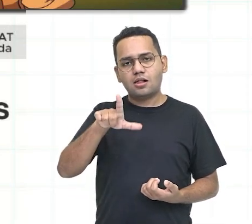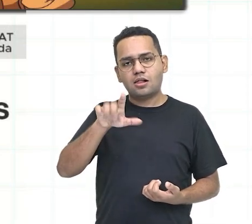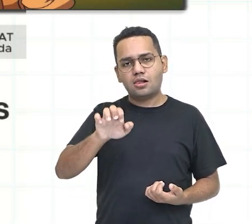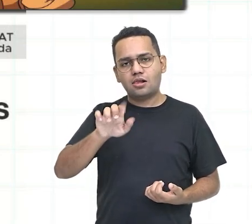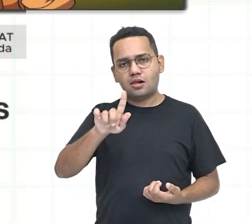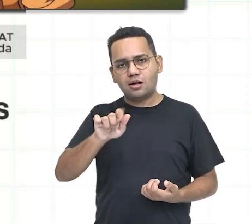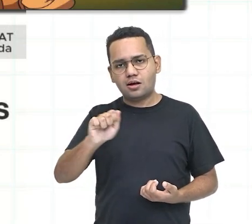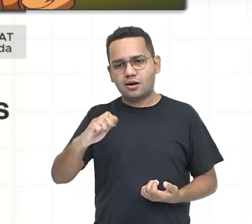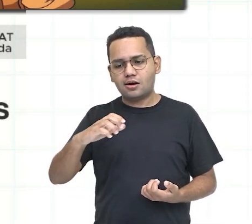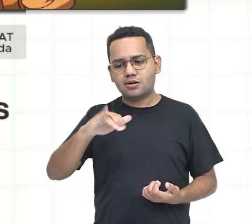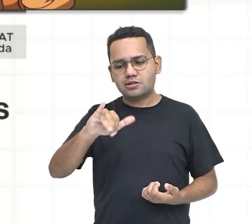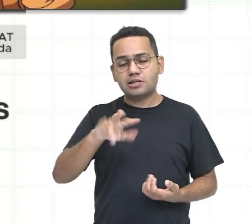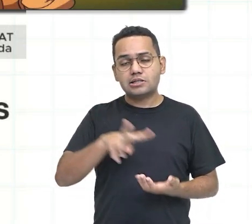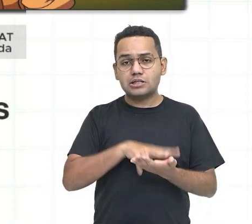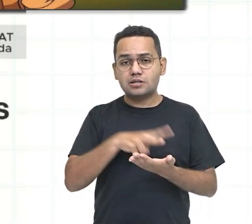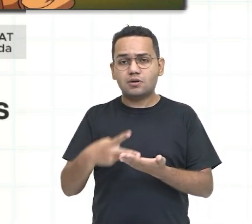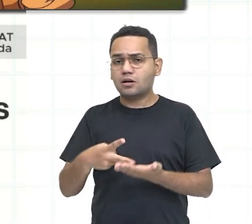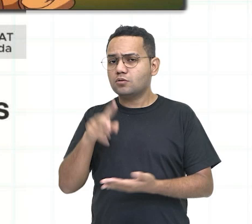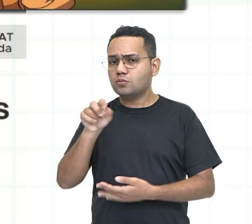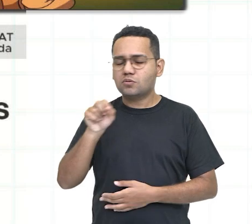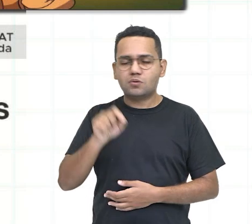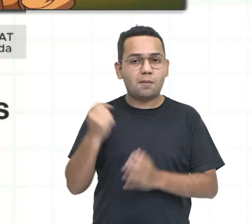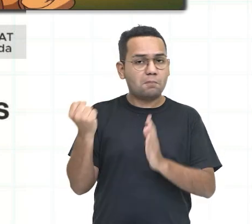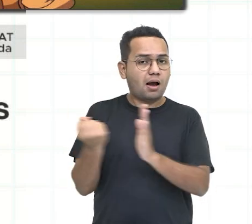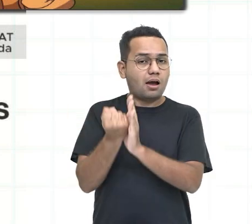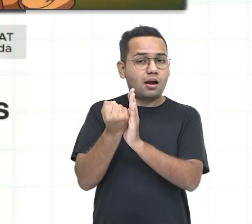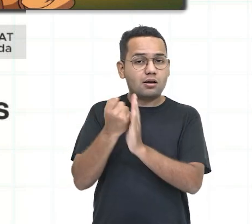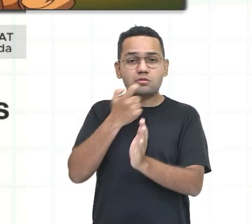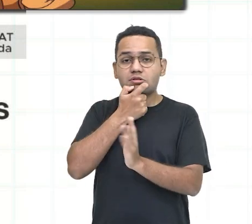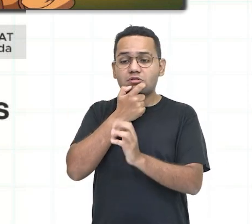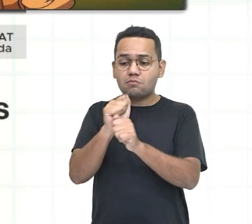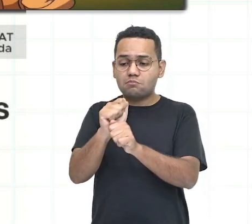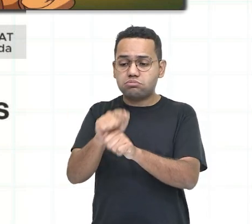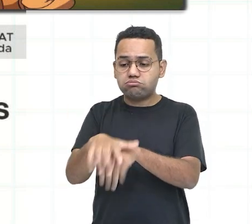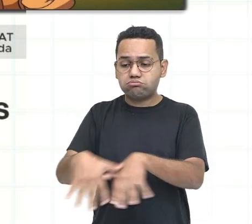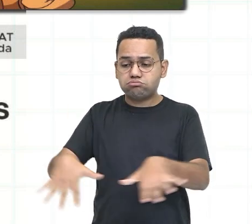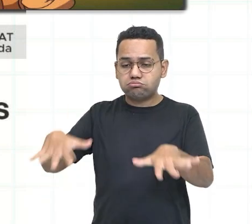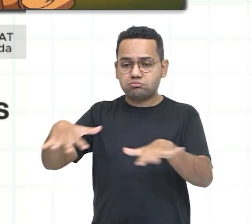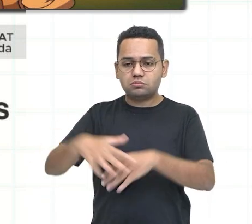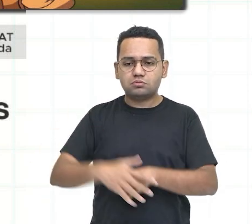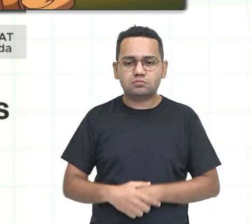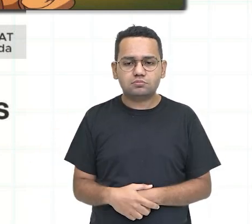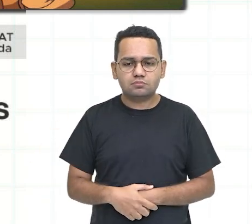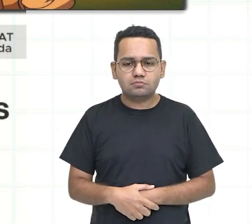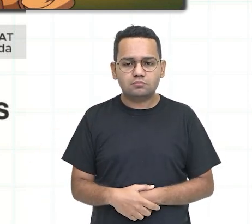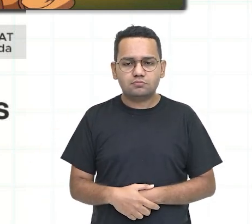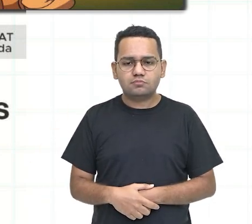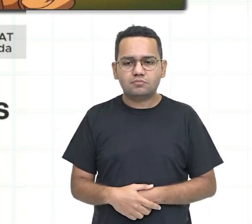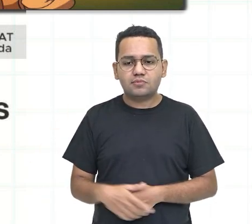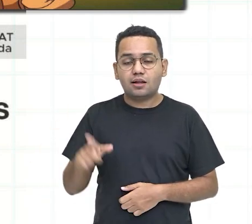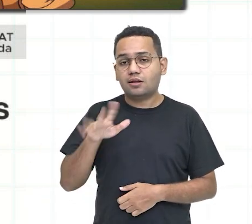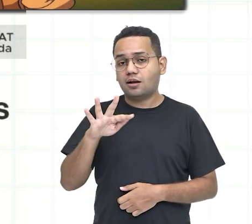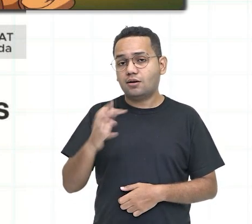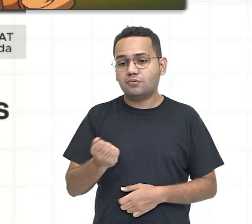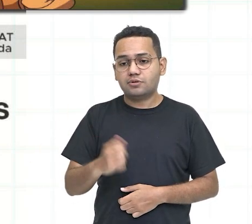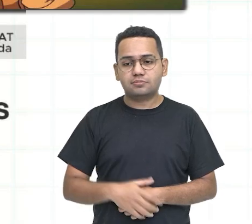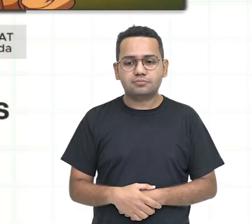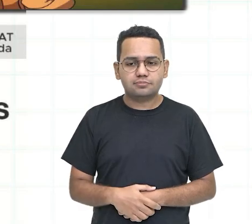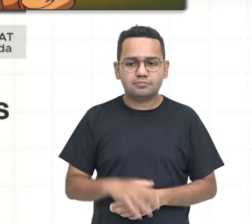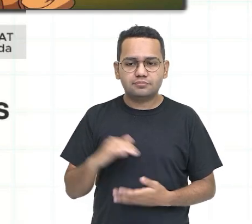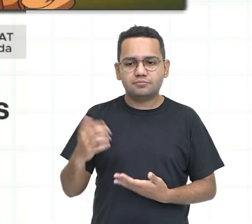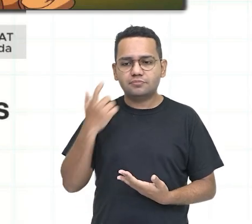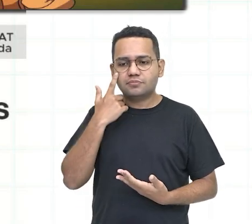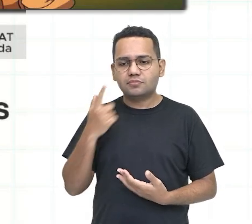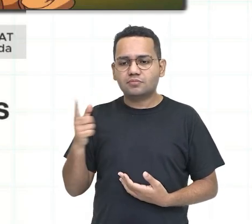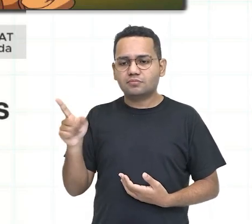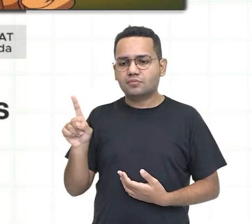of English. Né? Onde? In Africa. Então, continue to influence,